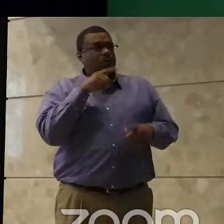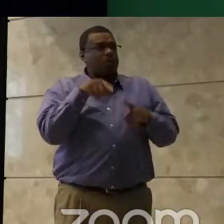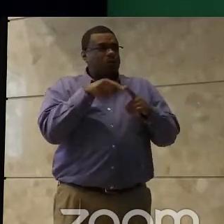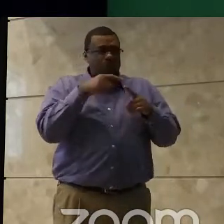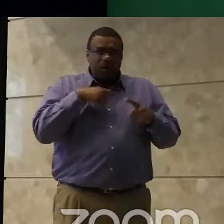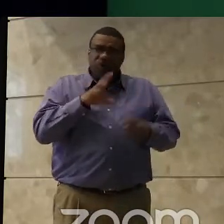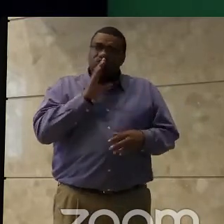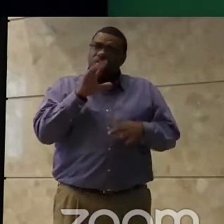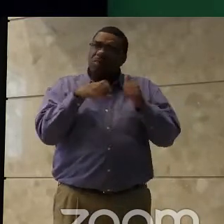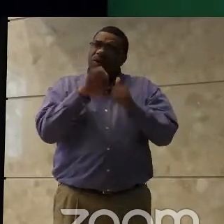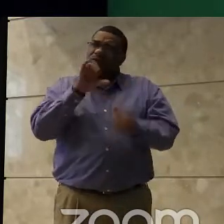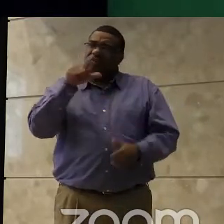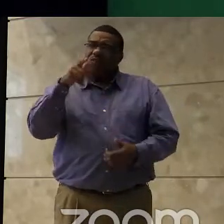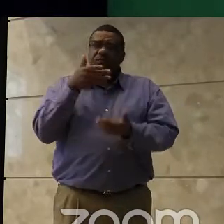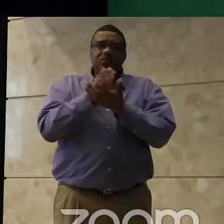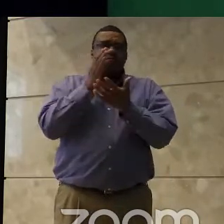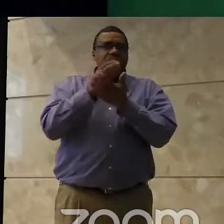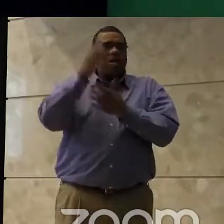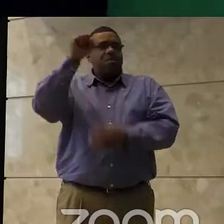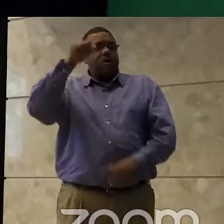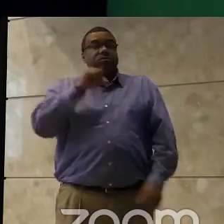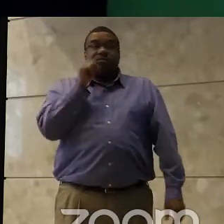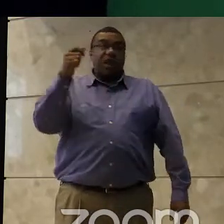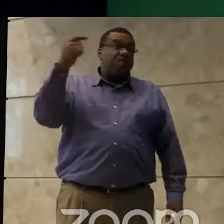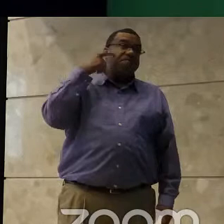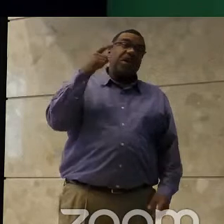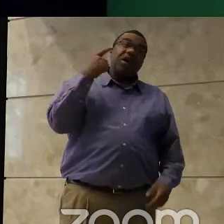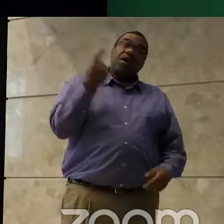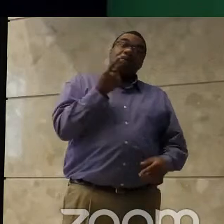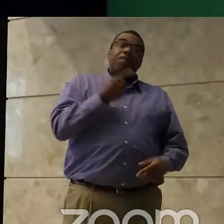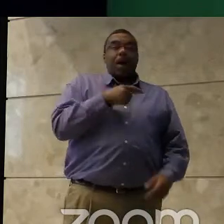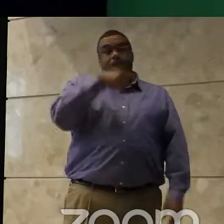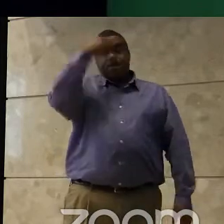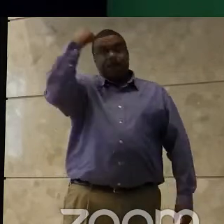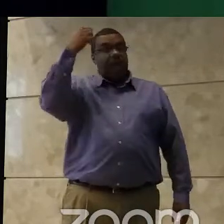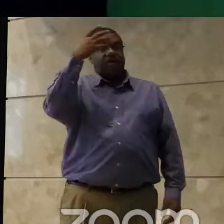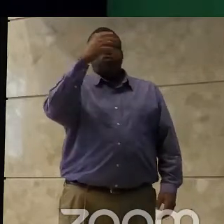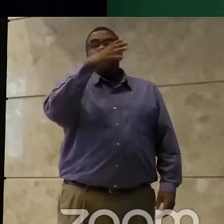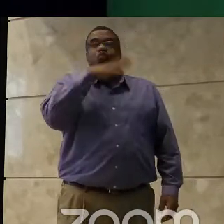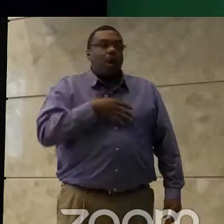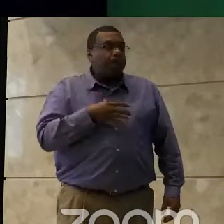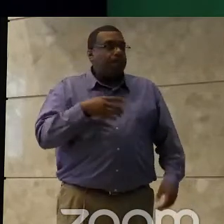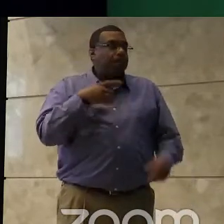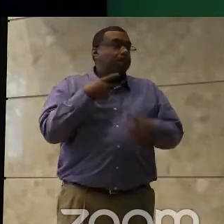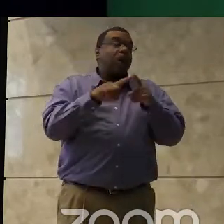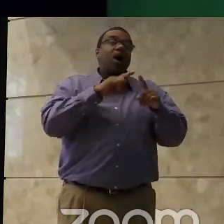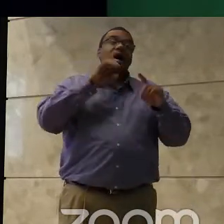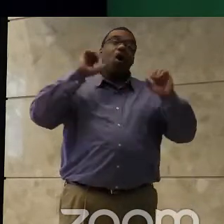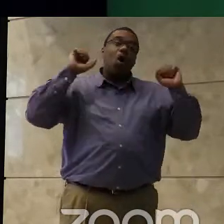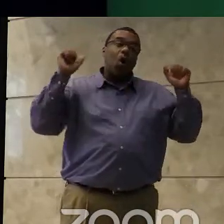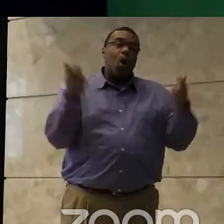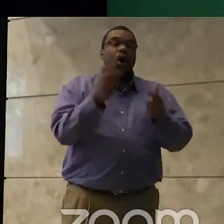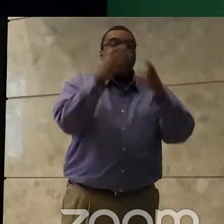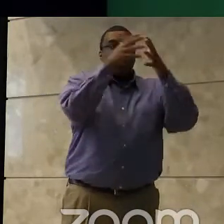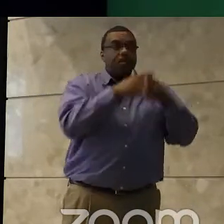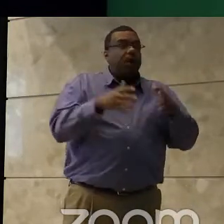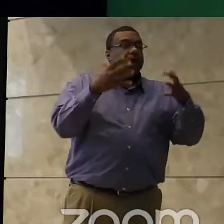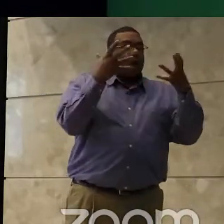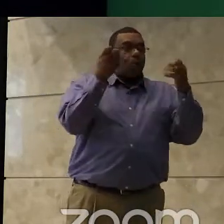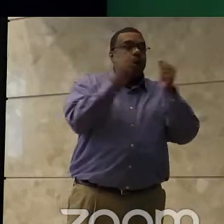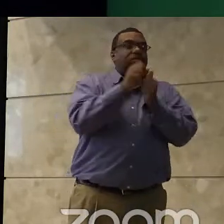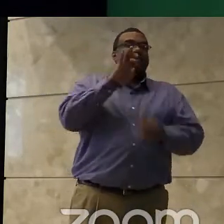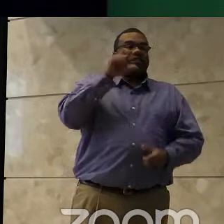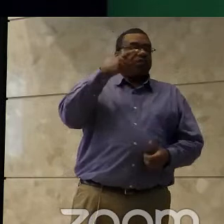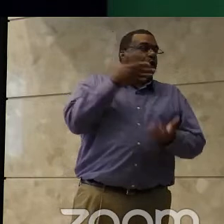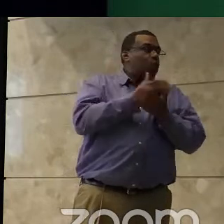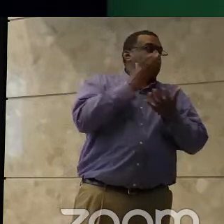the civil rights movement, don't you dare think it's just about Blacks and women. It's about all of America. So I want you all to give the civil rights